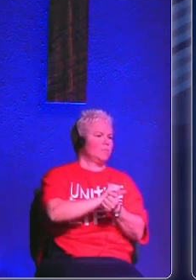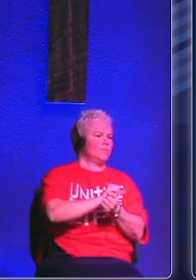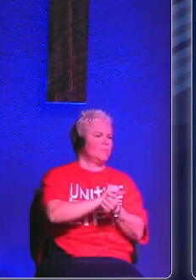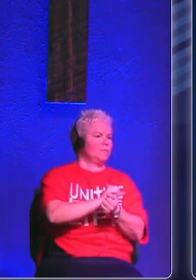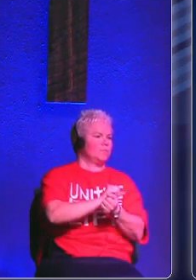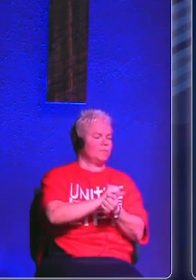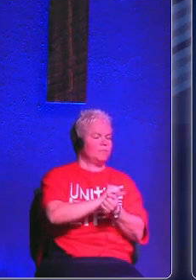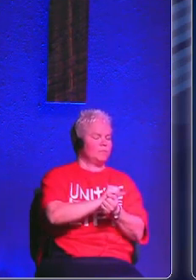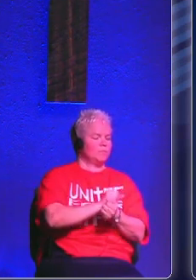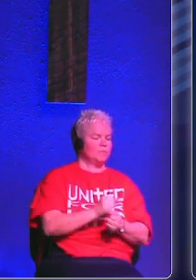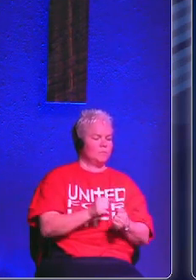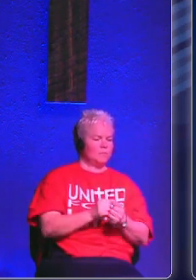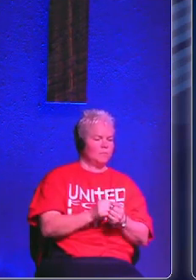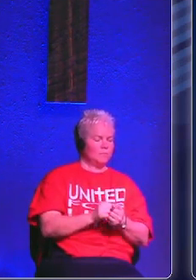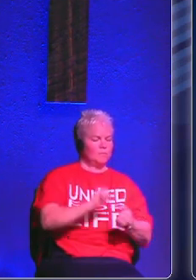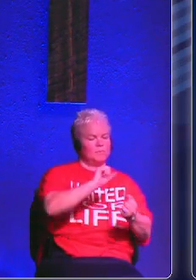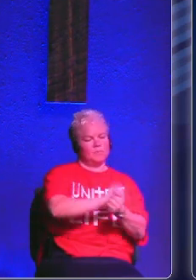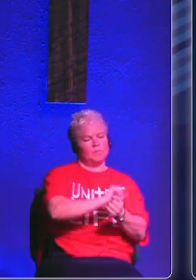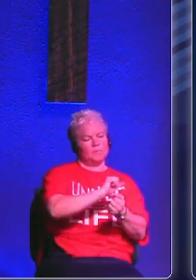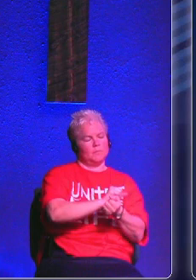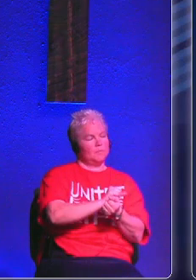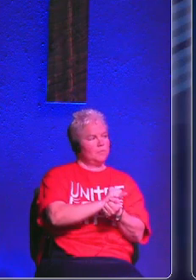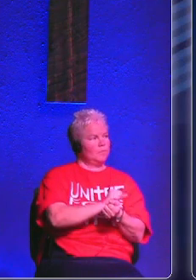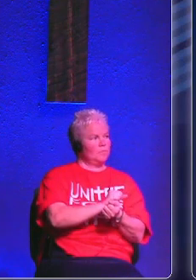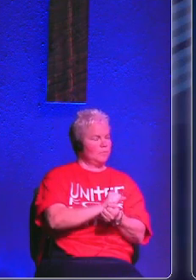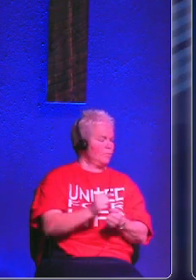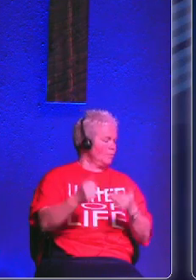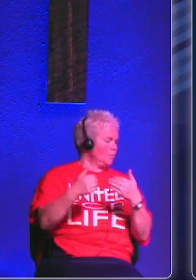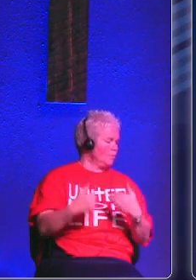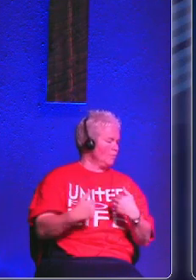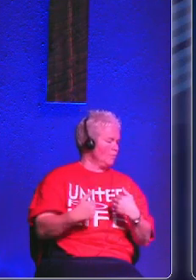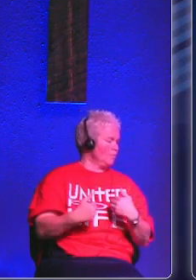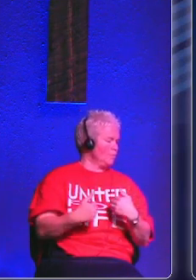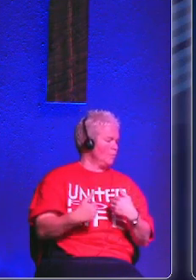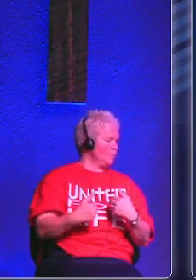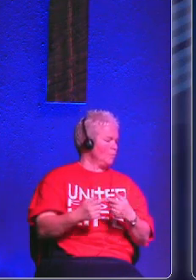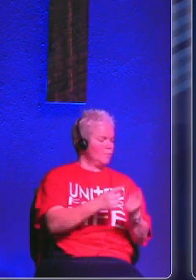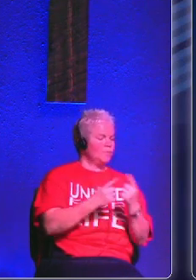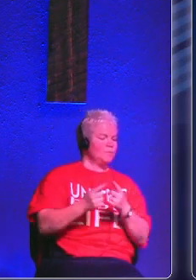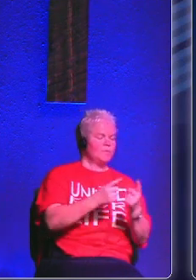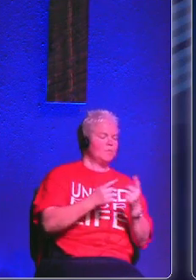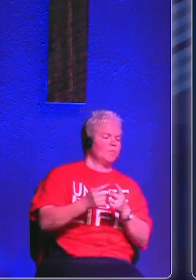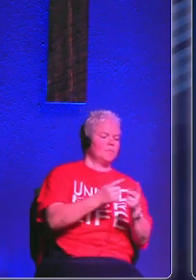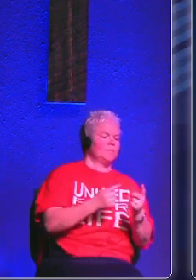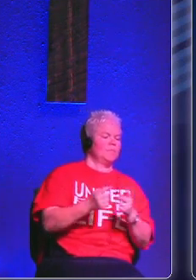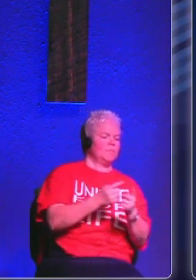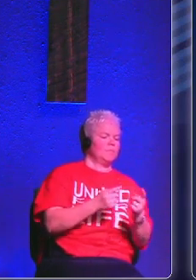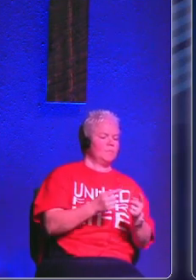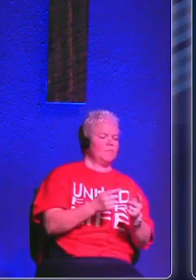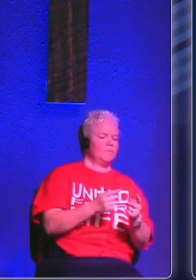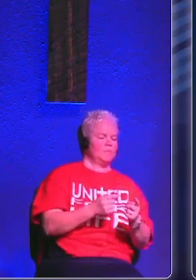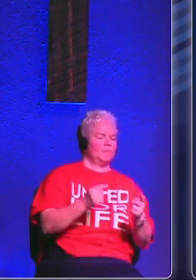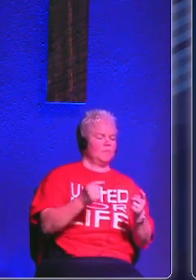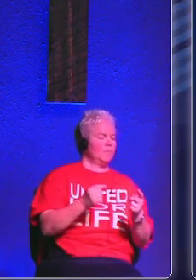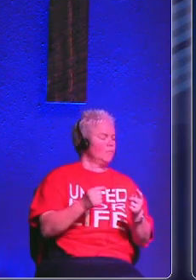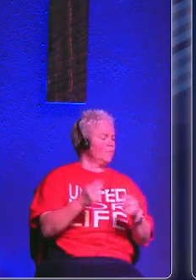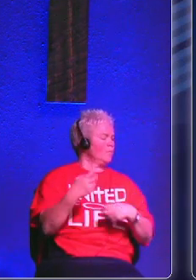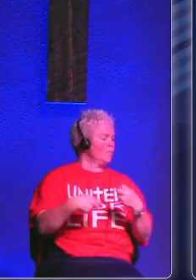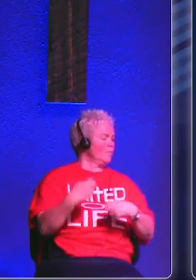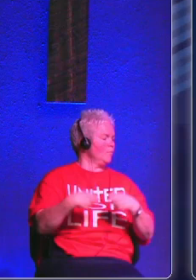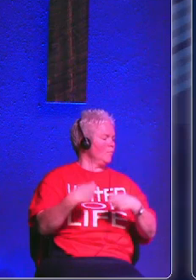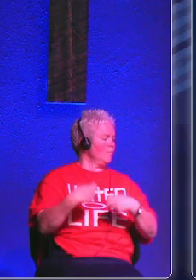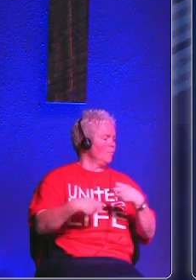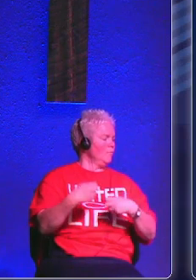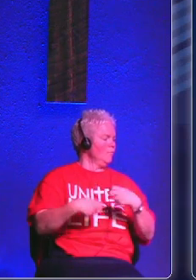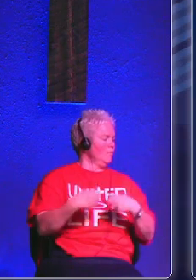the least amount of work that we have to do. It's the conflicting notion